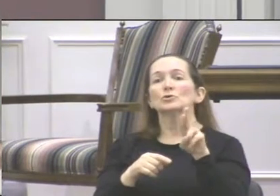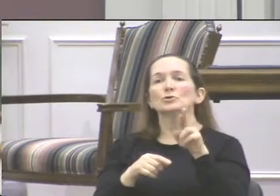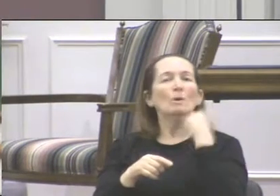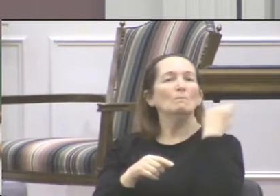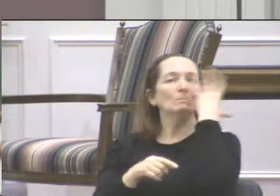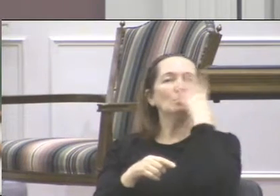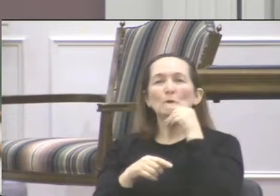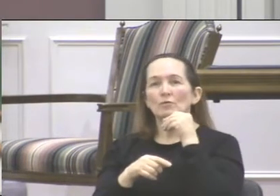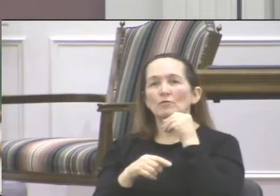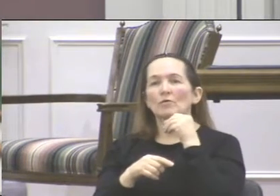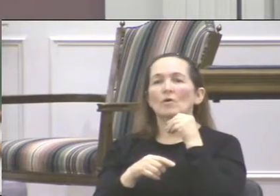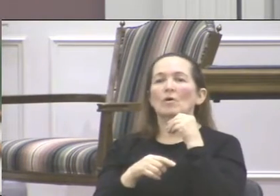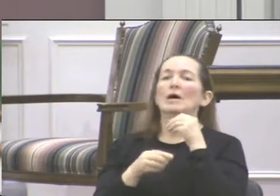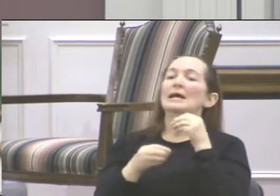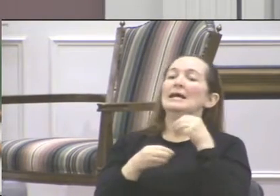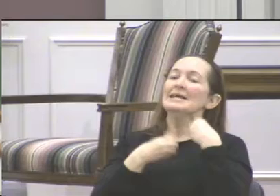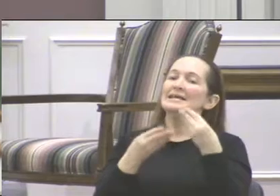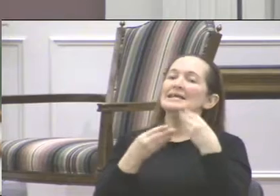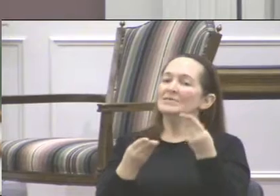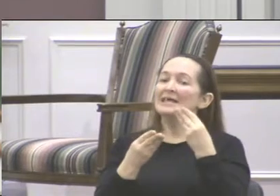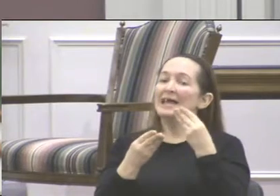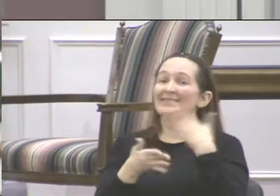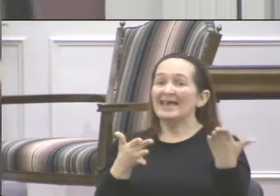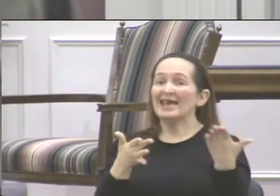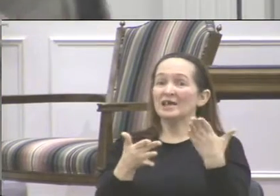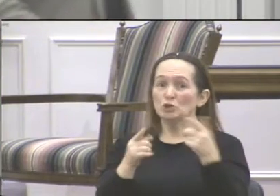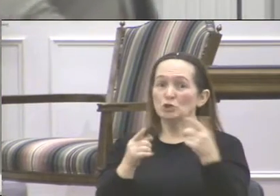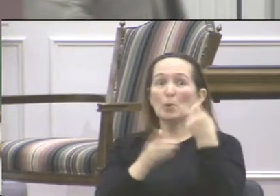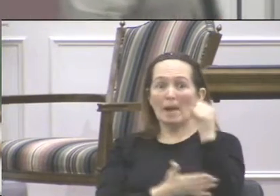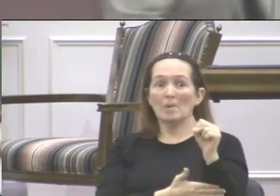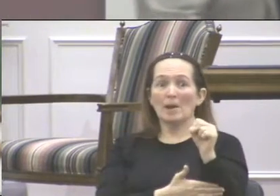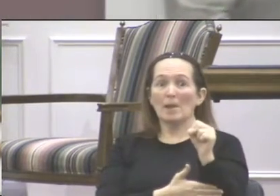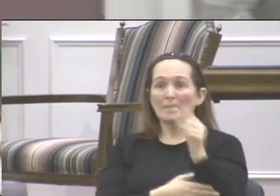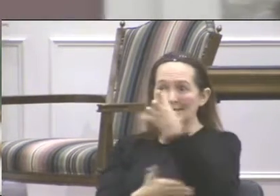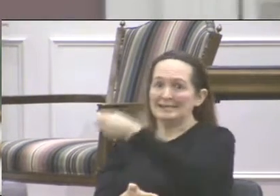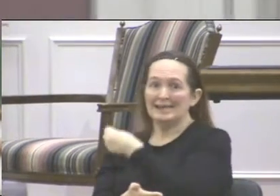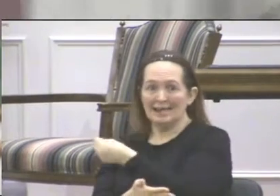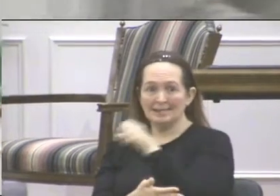He lavishes things on Abraham and takes Sarai.